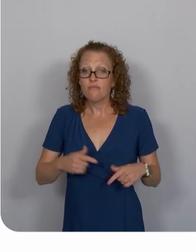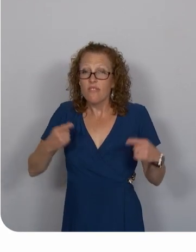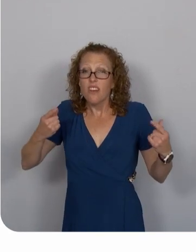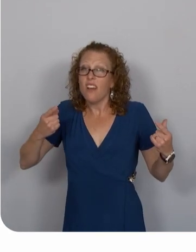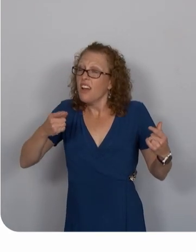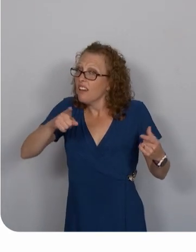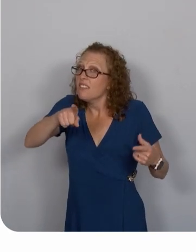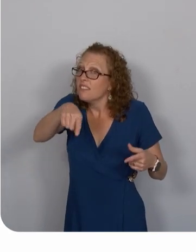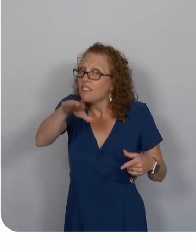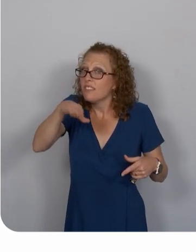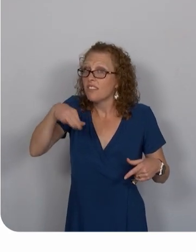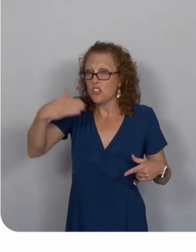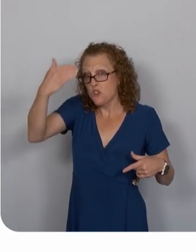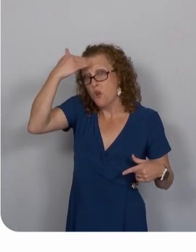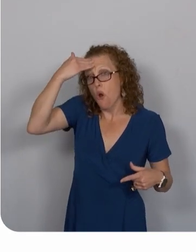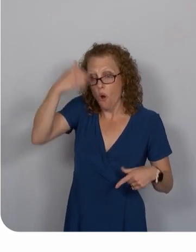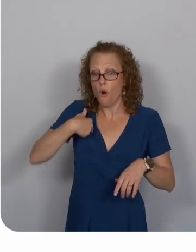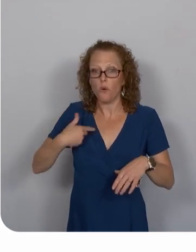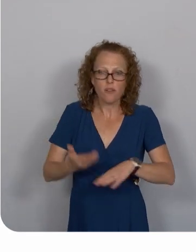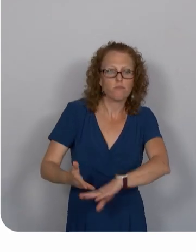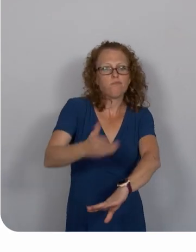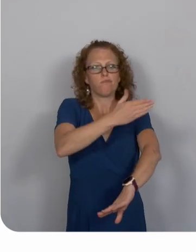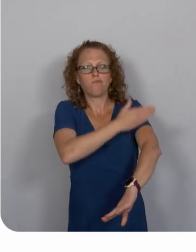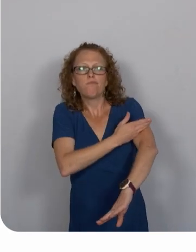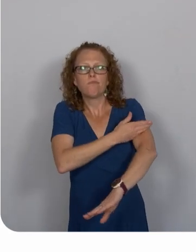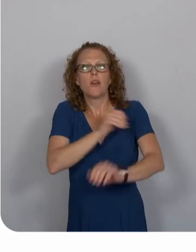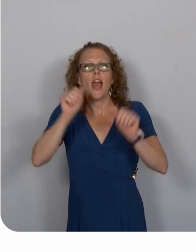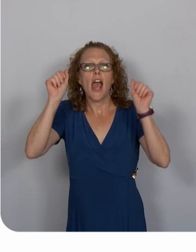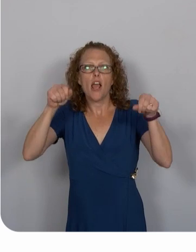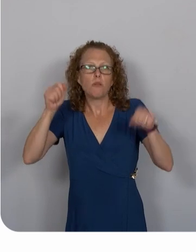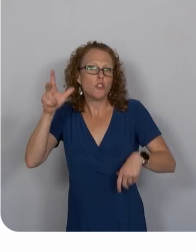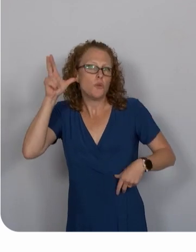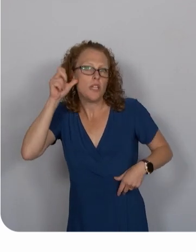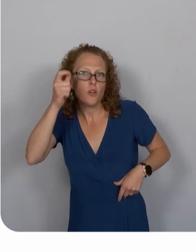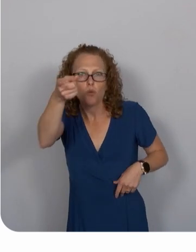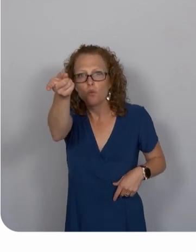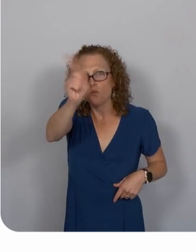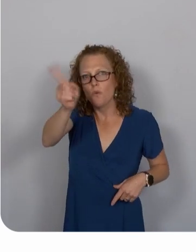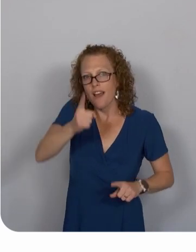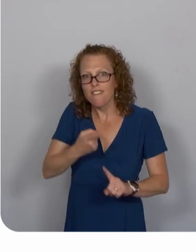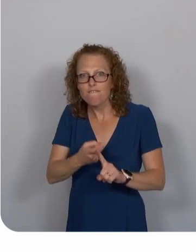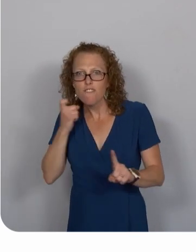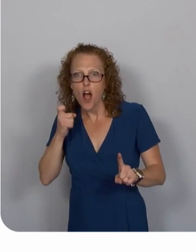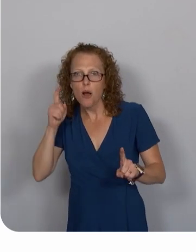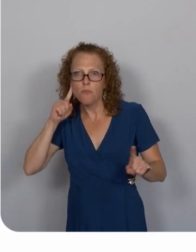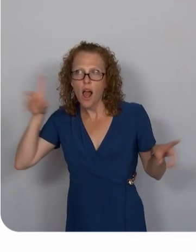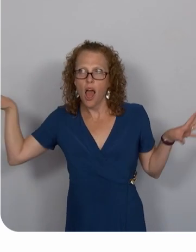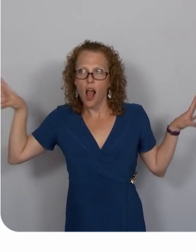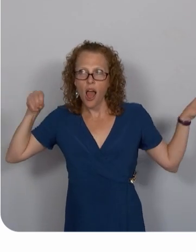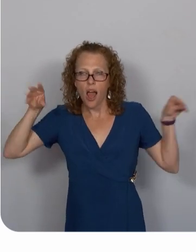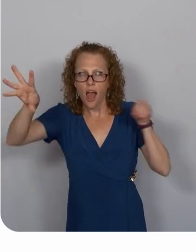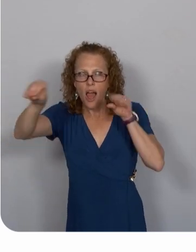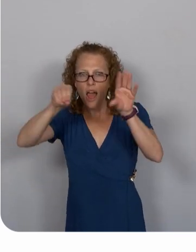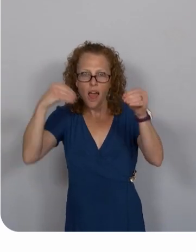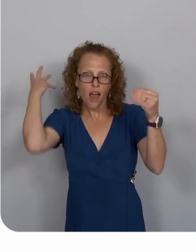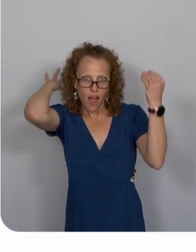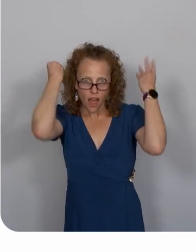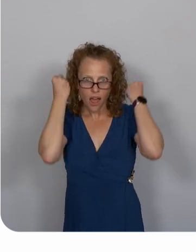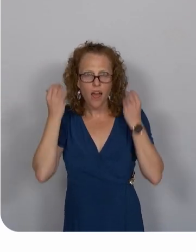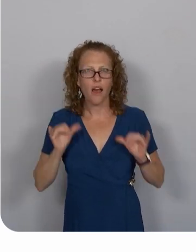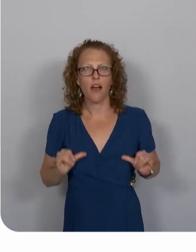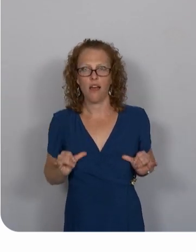We have also improved directional audio to help reduce audio leakage. So it's only